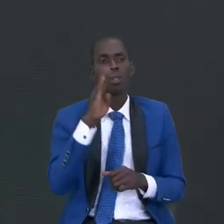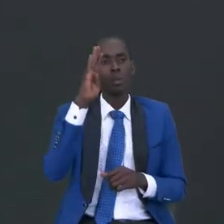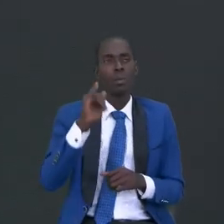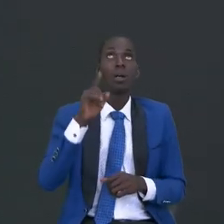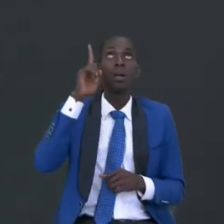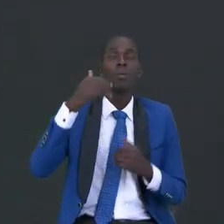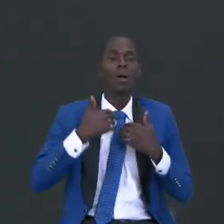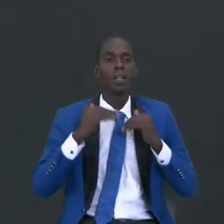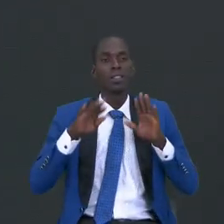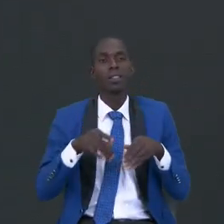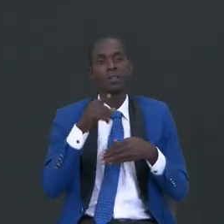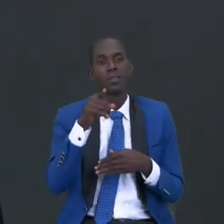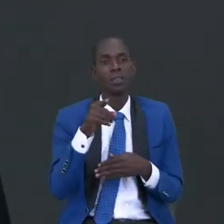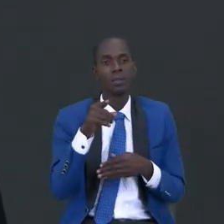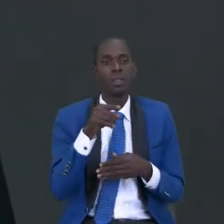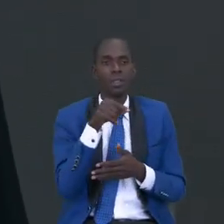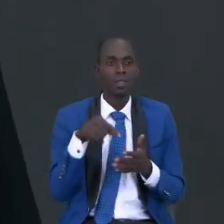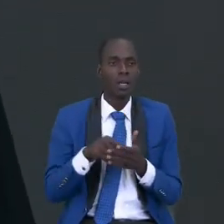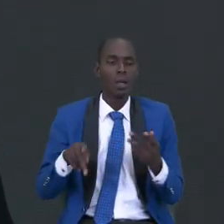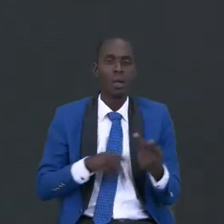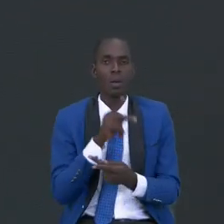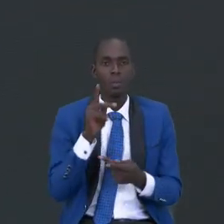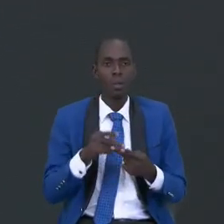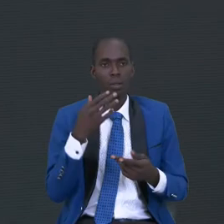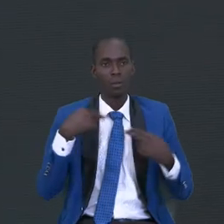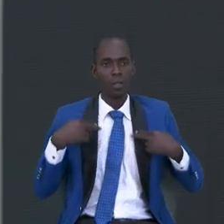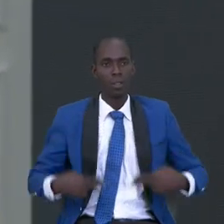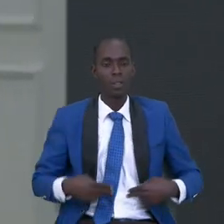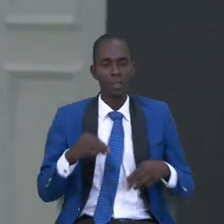this perfect soundness in the presence of you all.